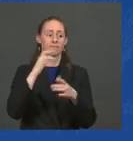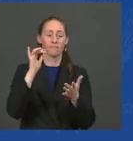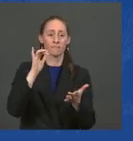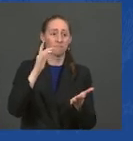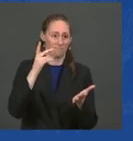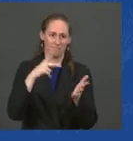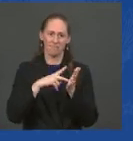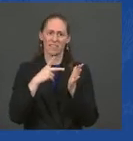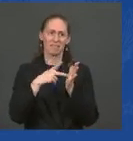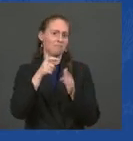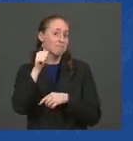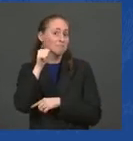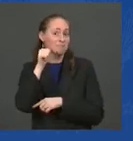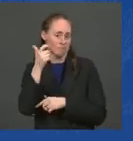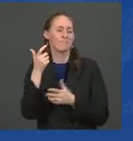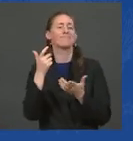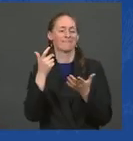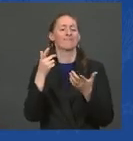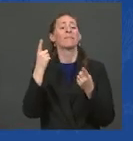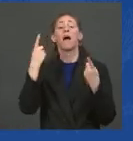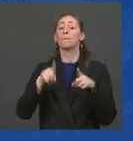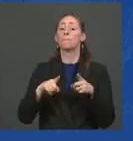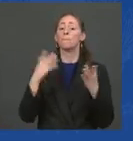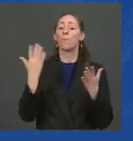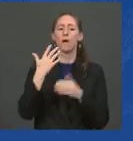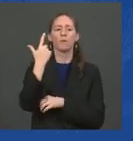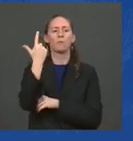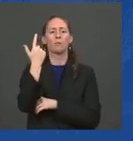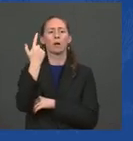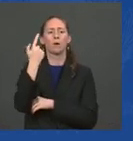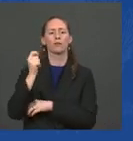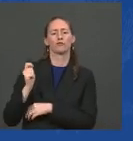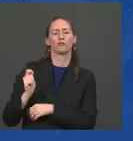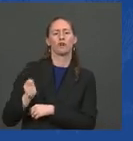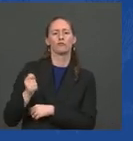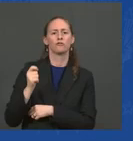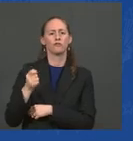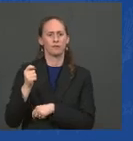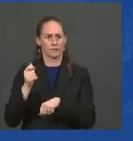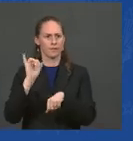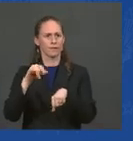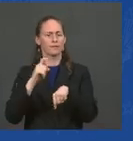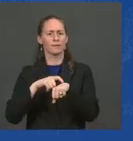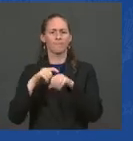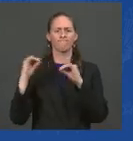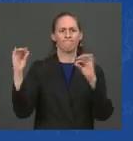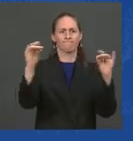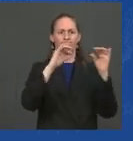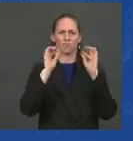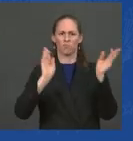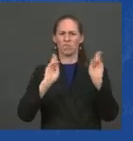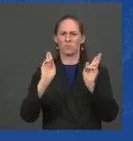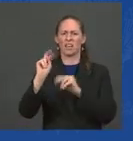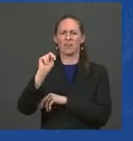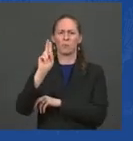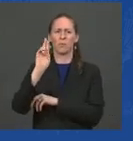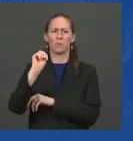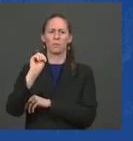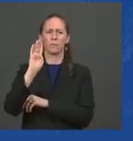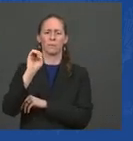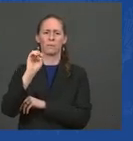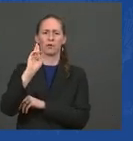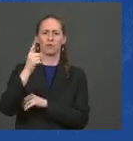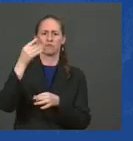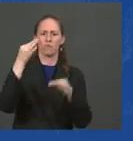21 defendants at the Nuremberg trial were waiting in their cells 75 years ago today on the eve of receiving the sentences that the